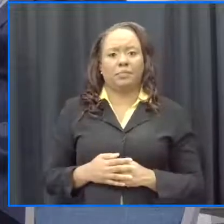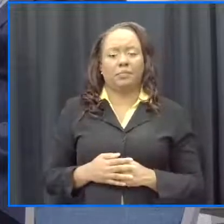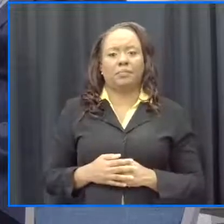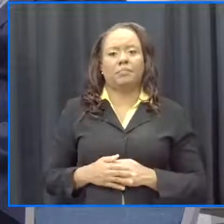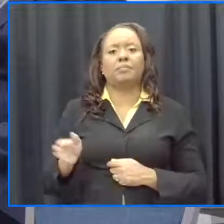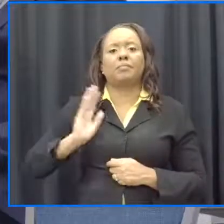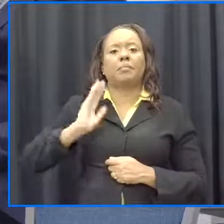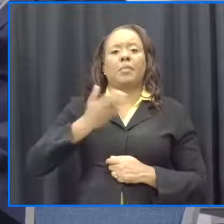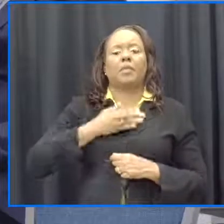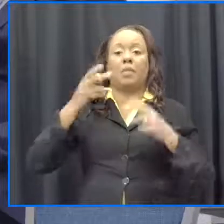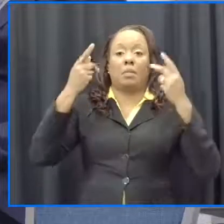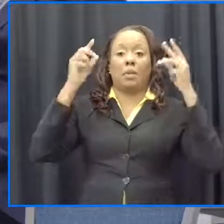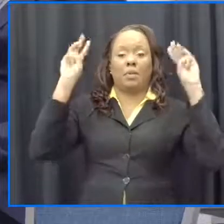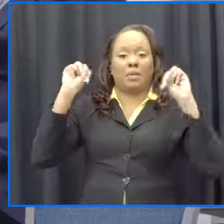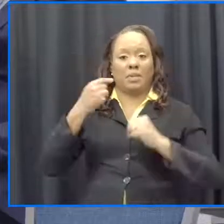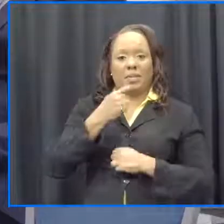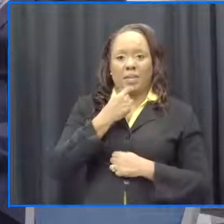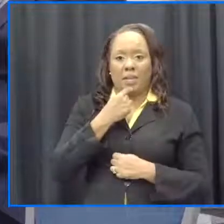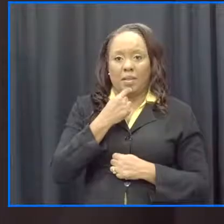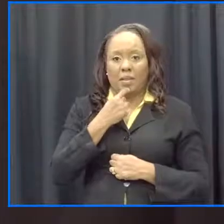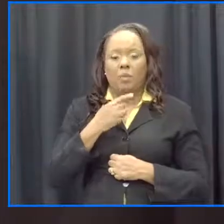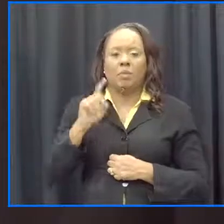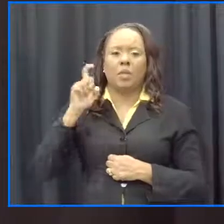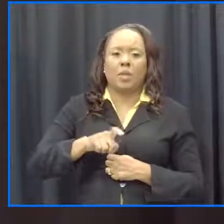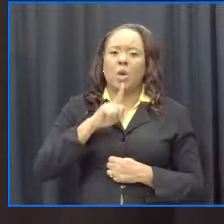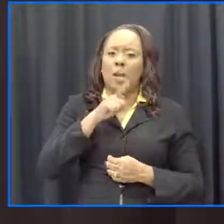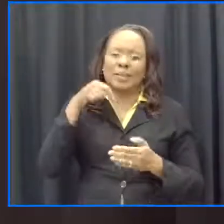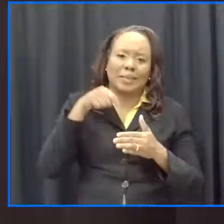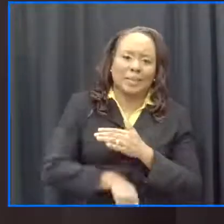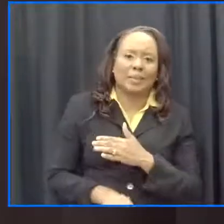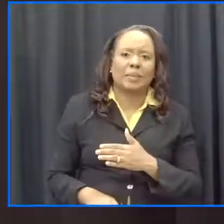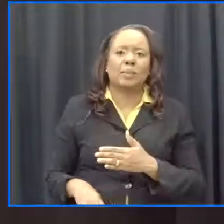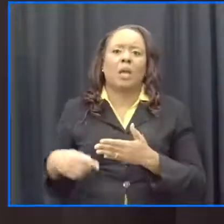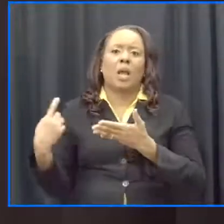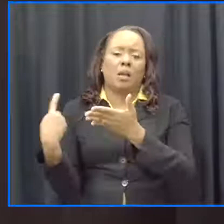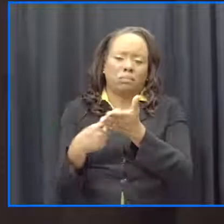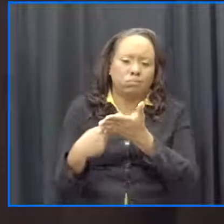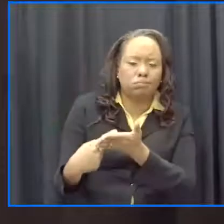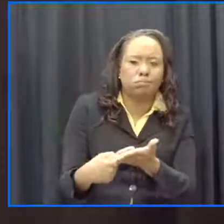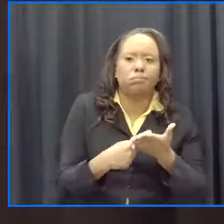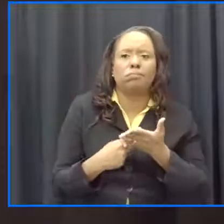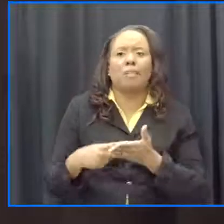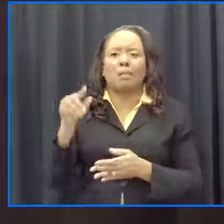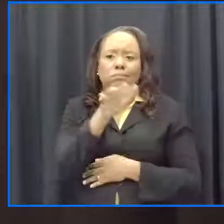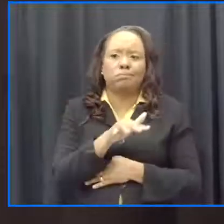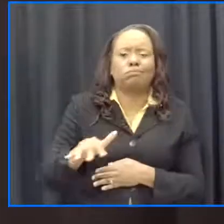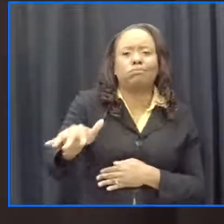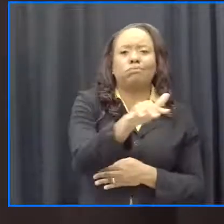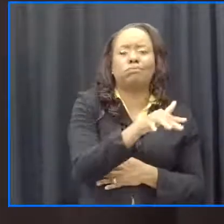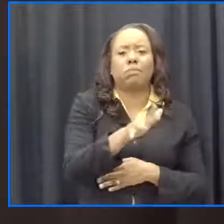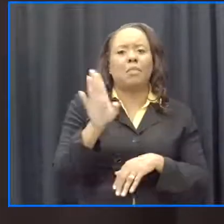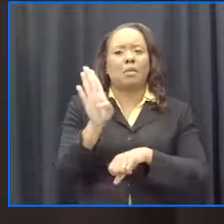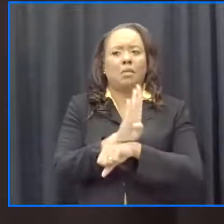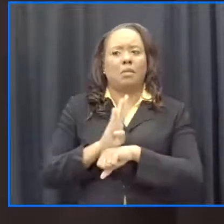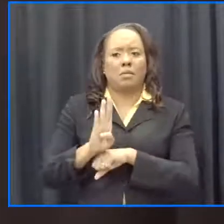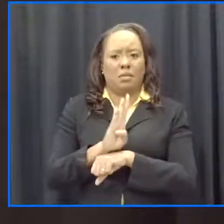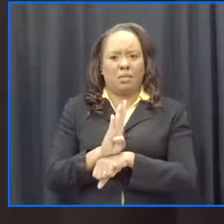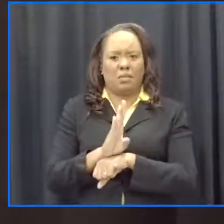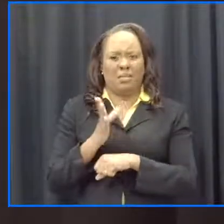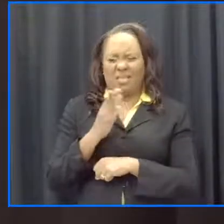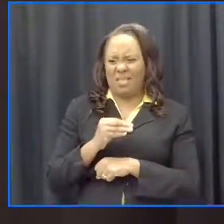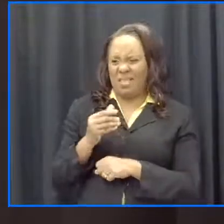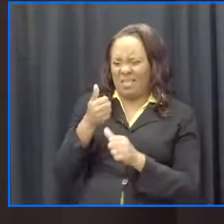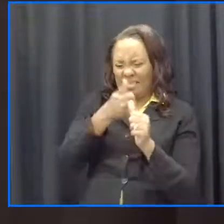on record as saying that we will be requiring the deepest possible consultation across every community and sector of